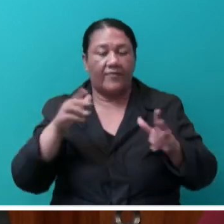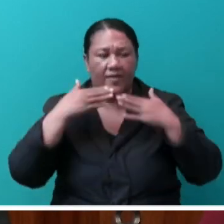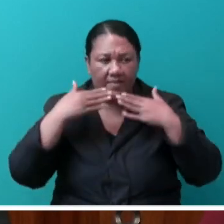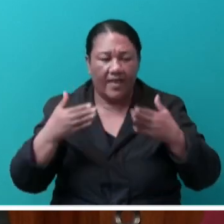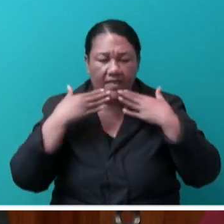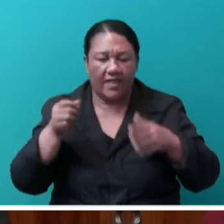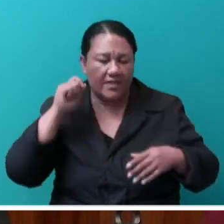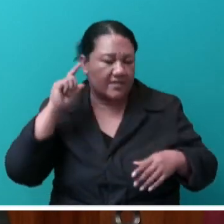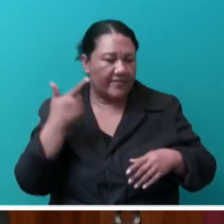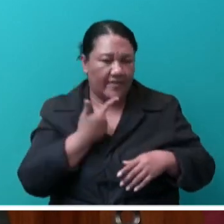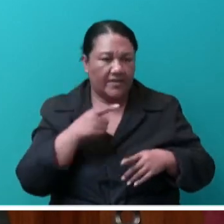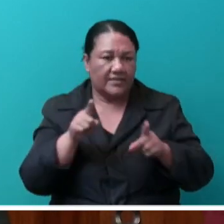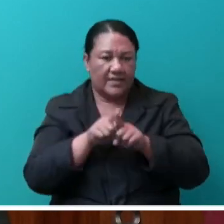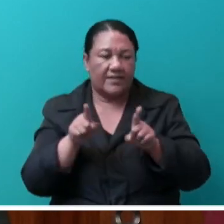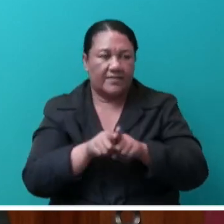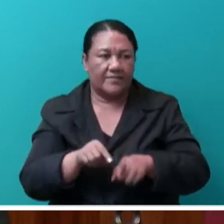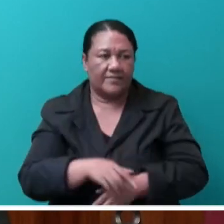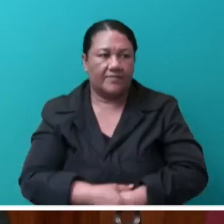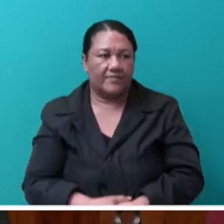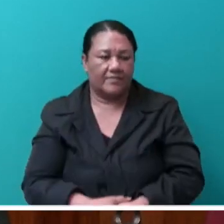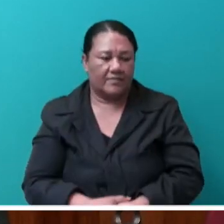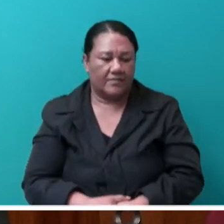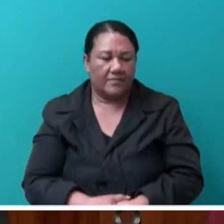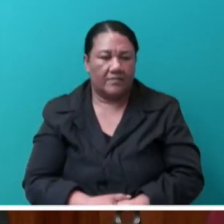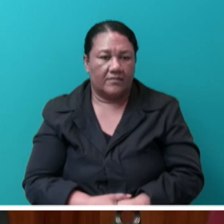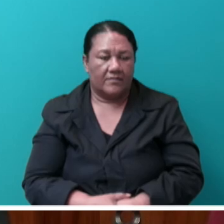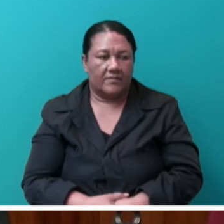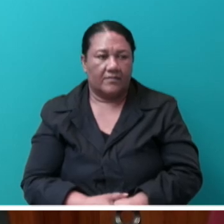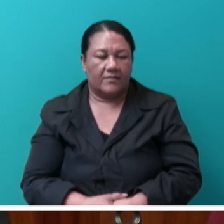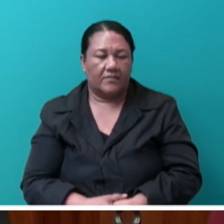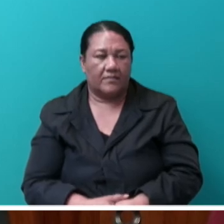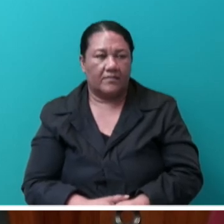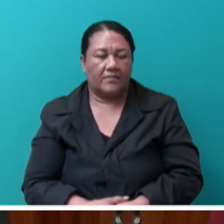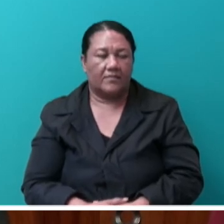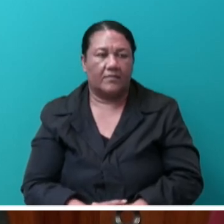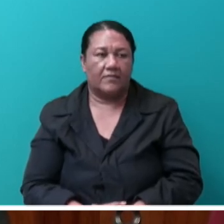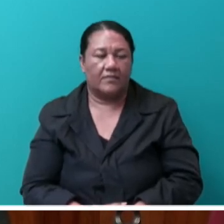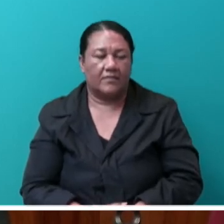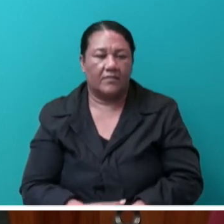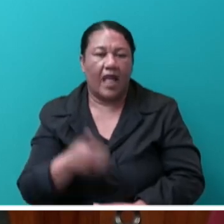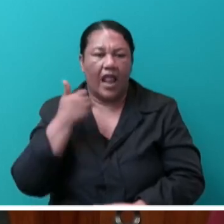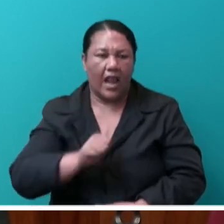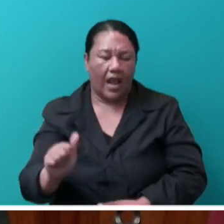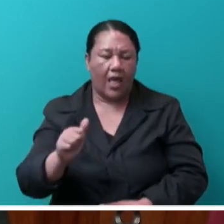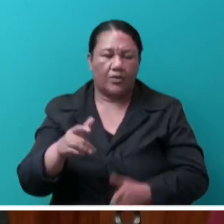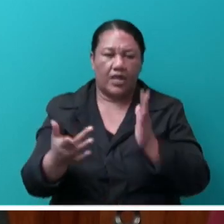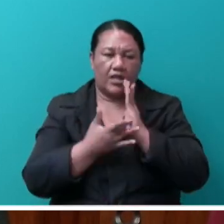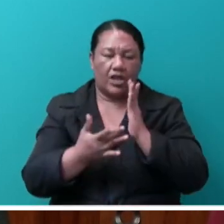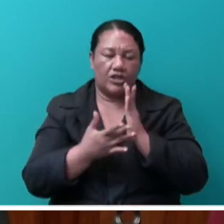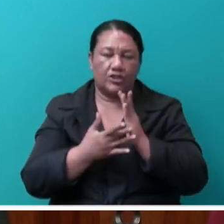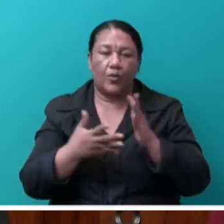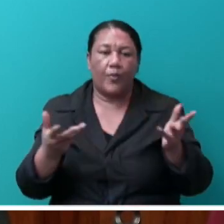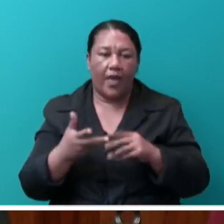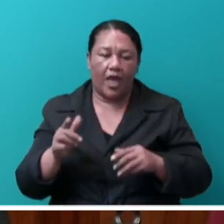Telecom, and it allows them to leverage technology into the north, and it